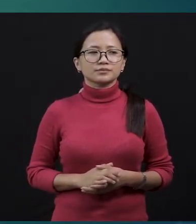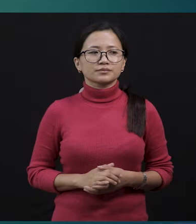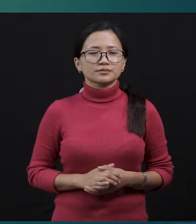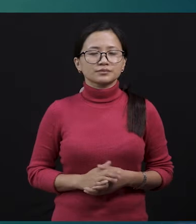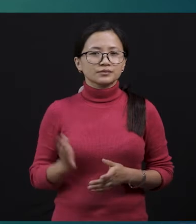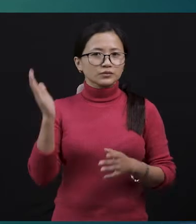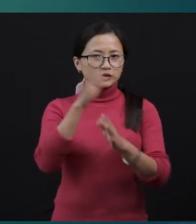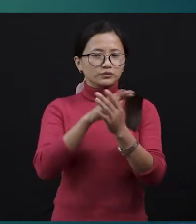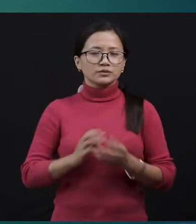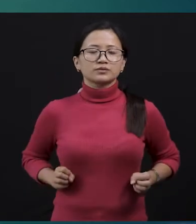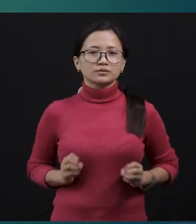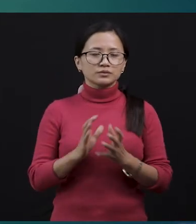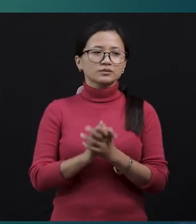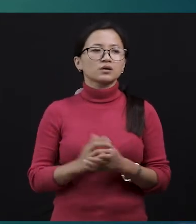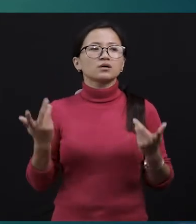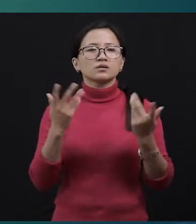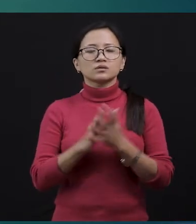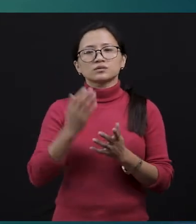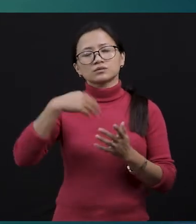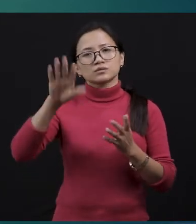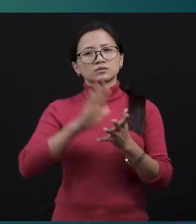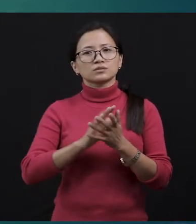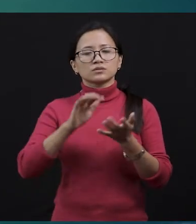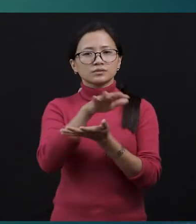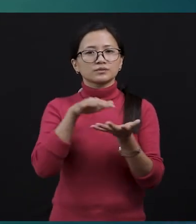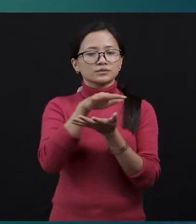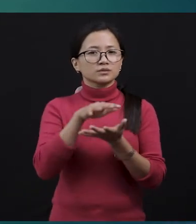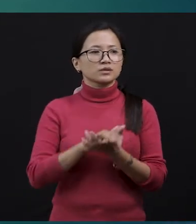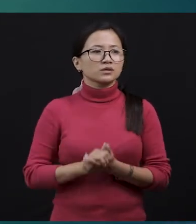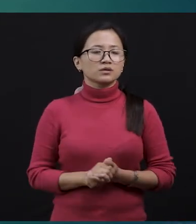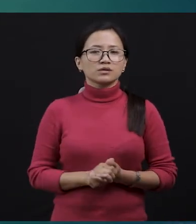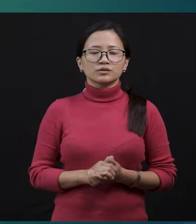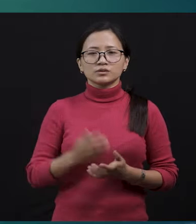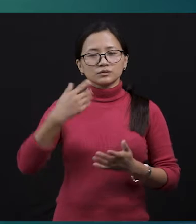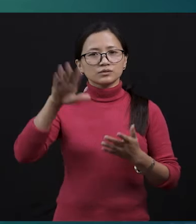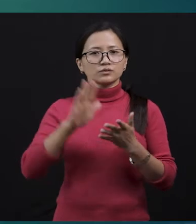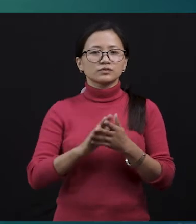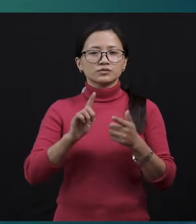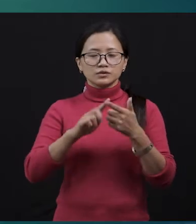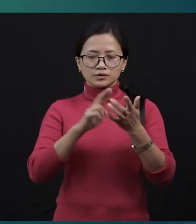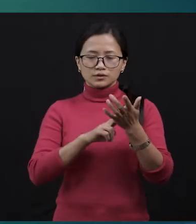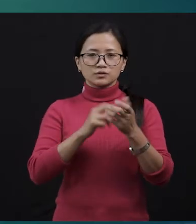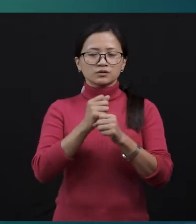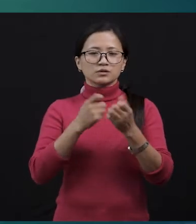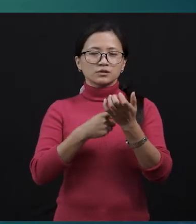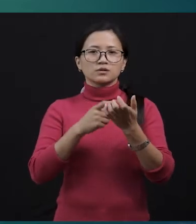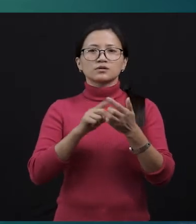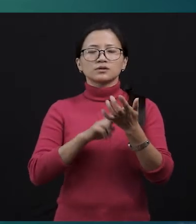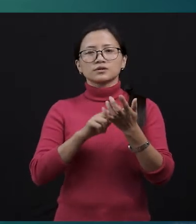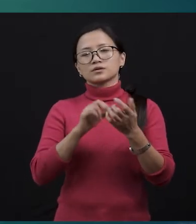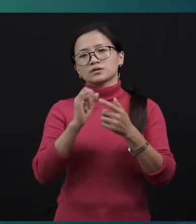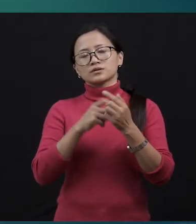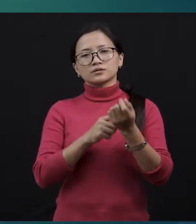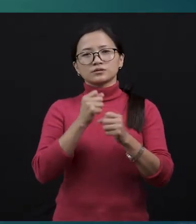Before getting into this, we first discussed about how she went into space. She also went for engineering. Her parents supported her. But